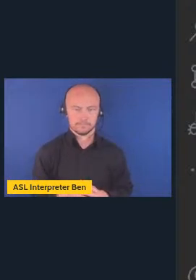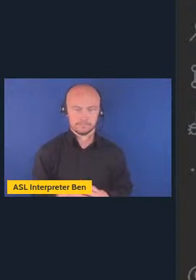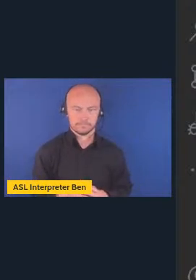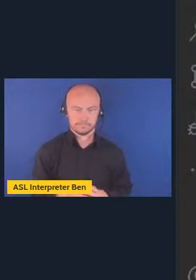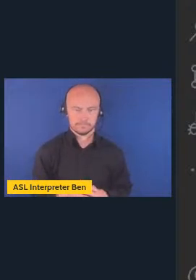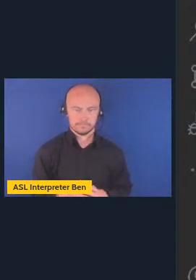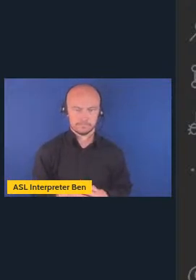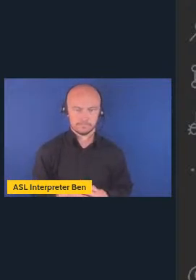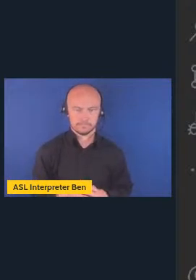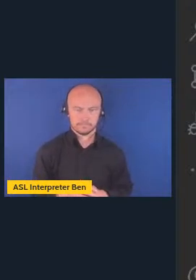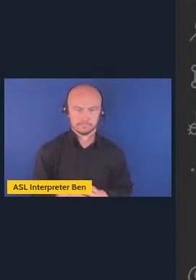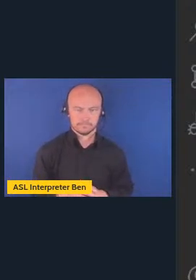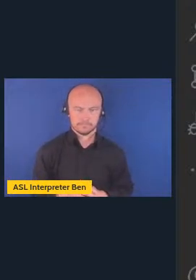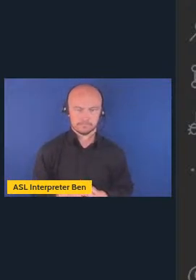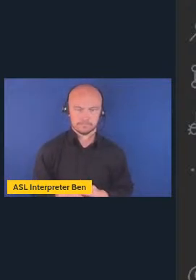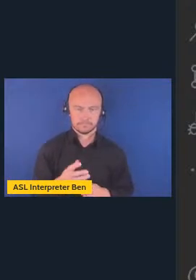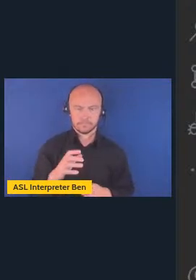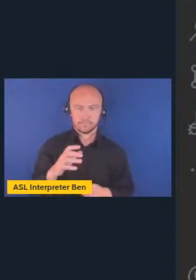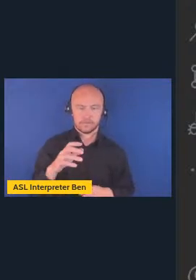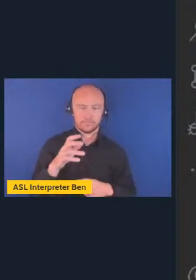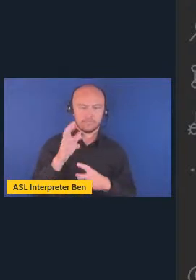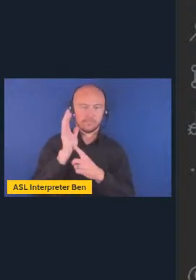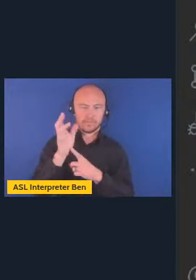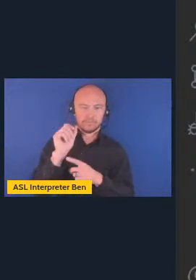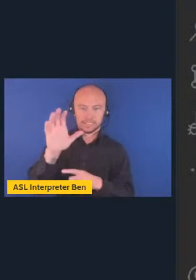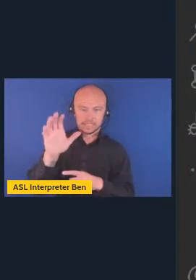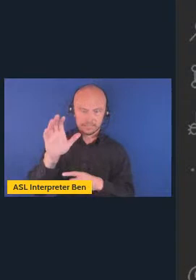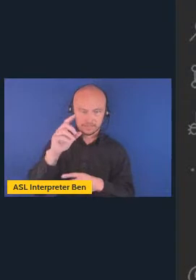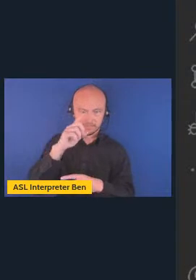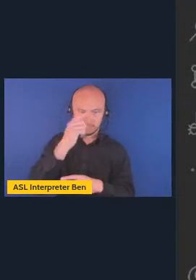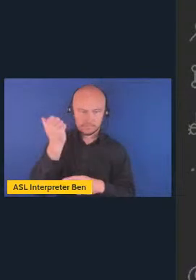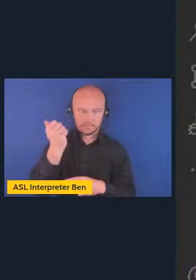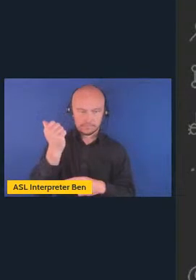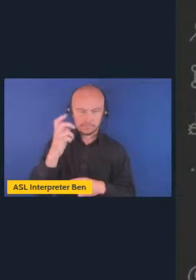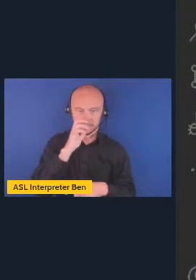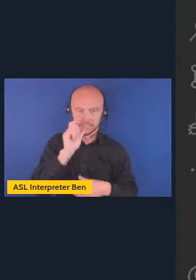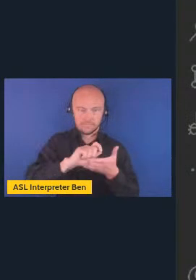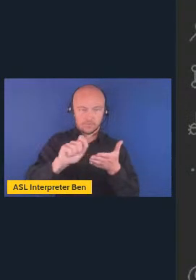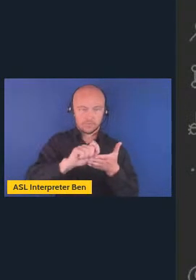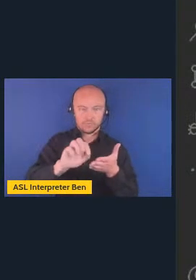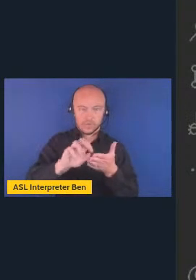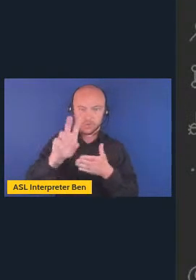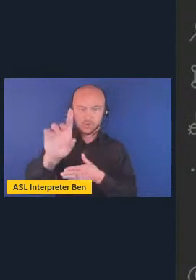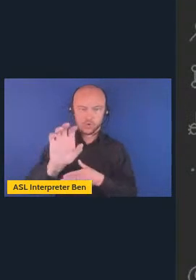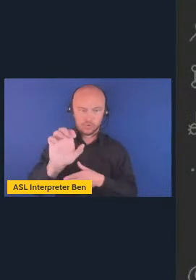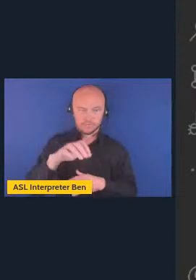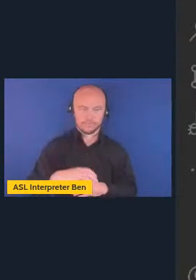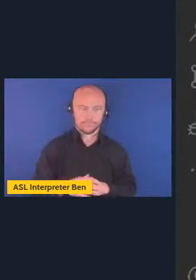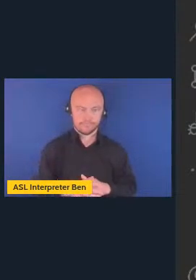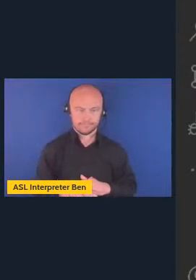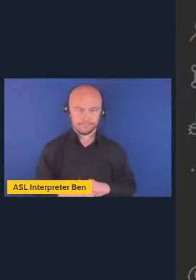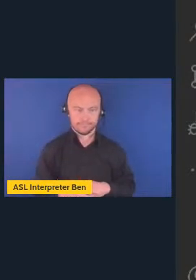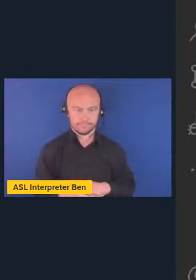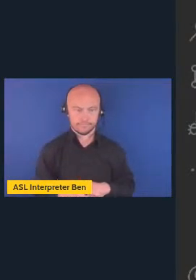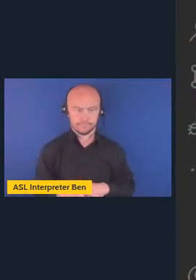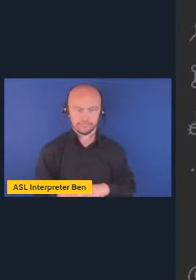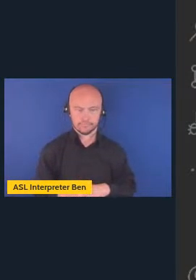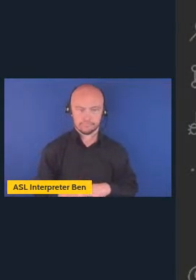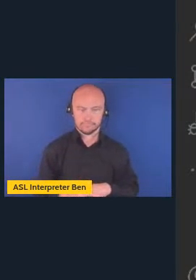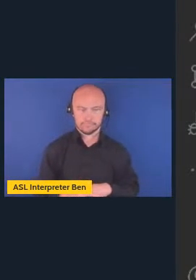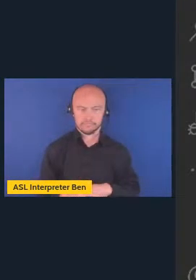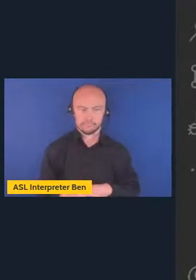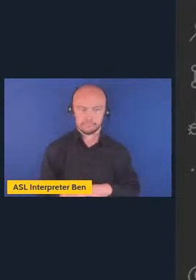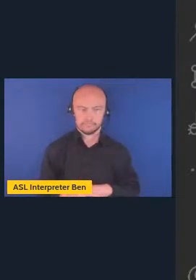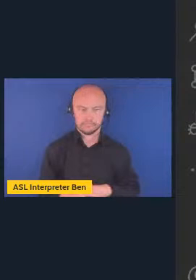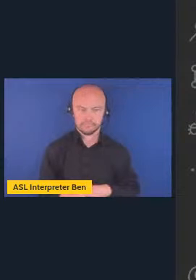Now this will take 5 seconds because the file is not going to, I haven't written any code that will actually implement this. So it took 5 seconds to run this, as you